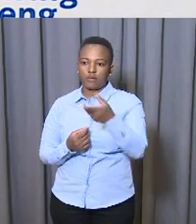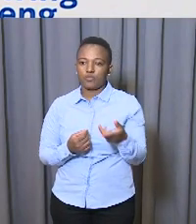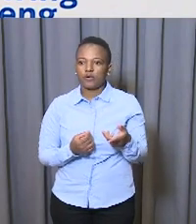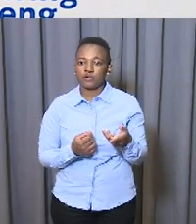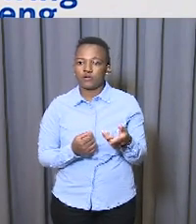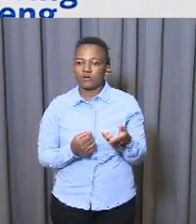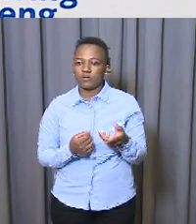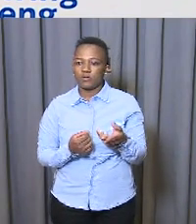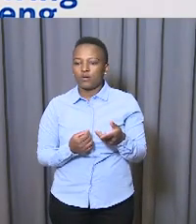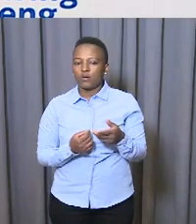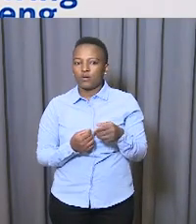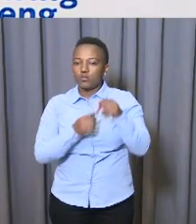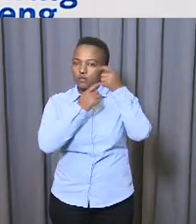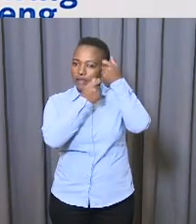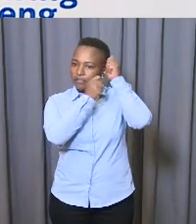hairdresser,